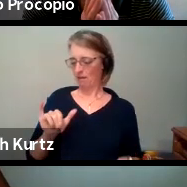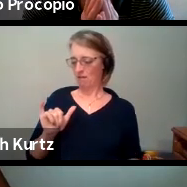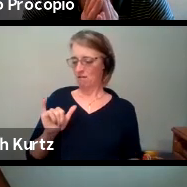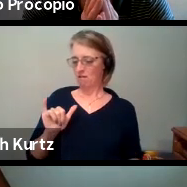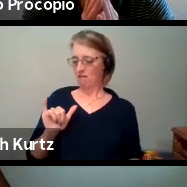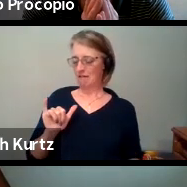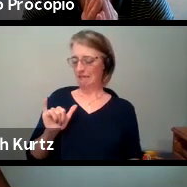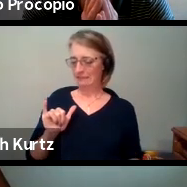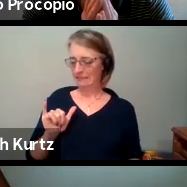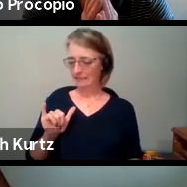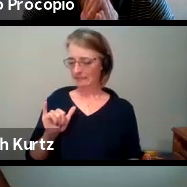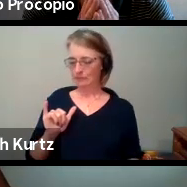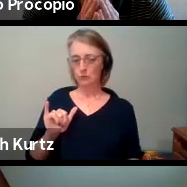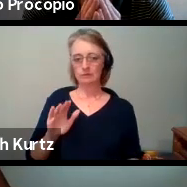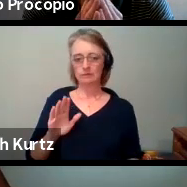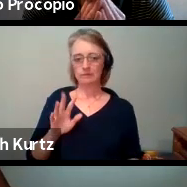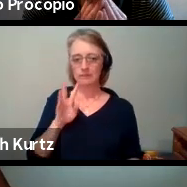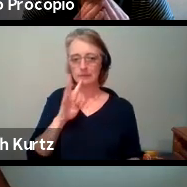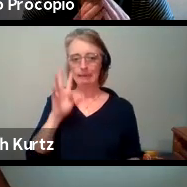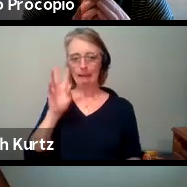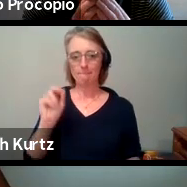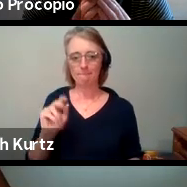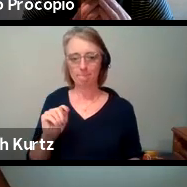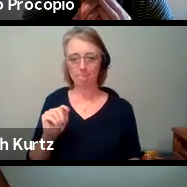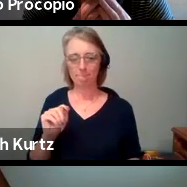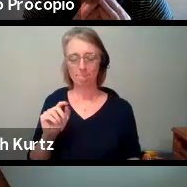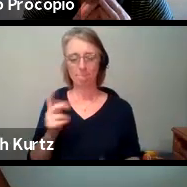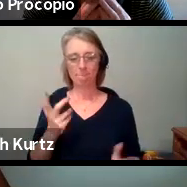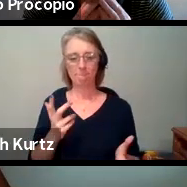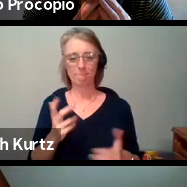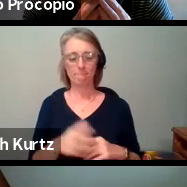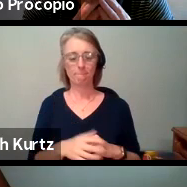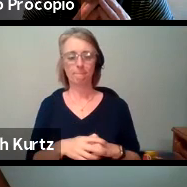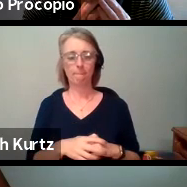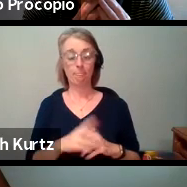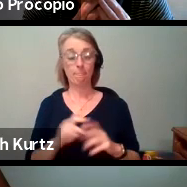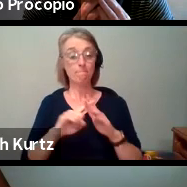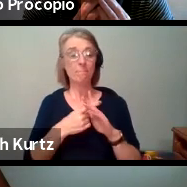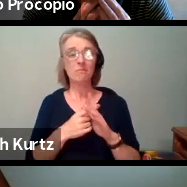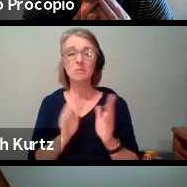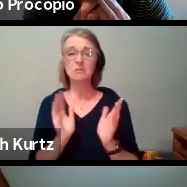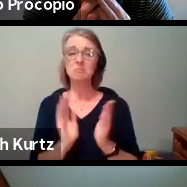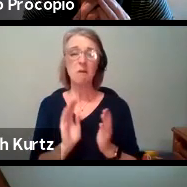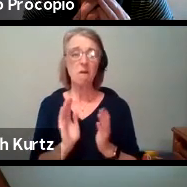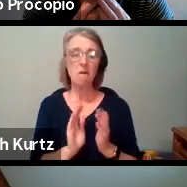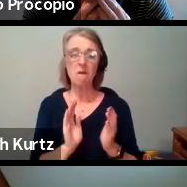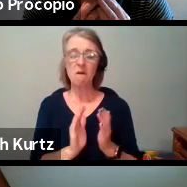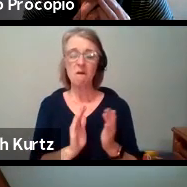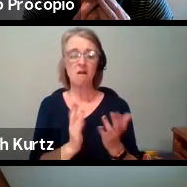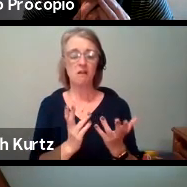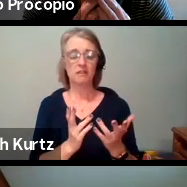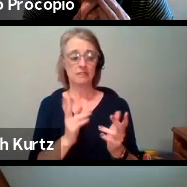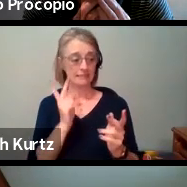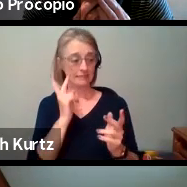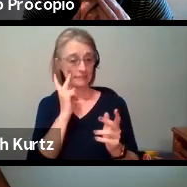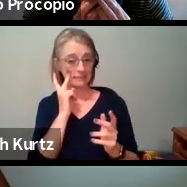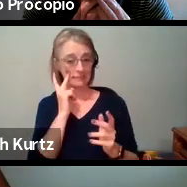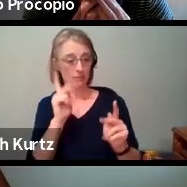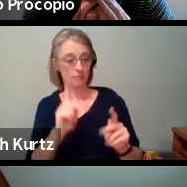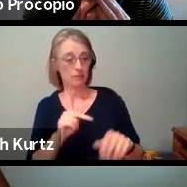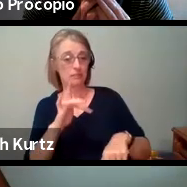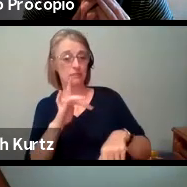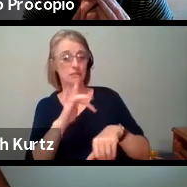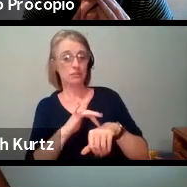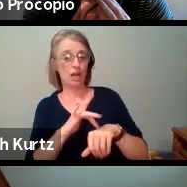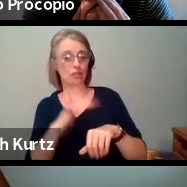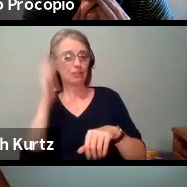And you can start small, like when you see someone wanting to touch a person of